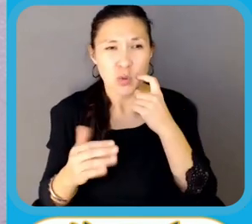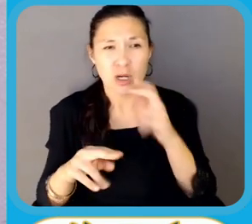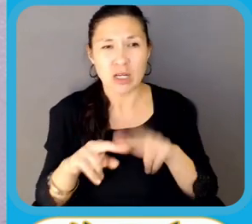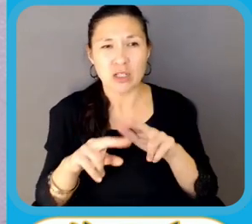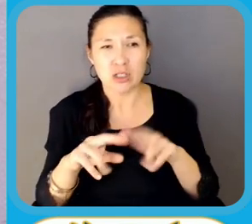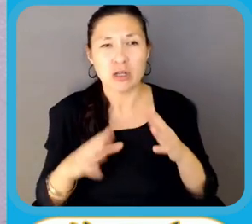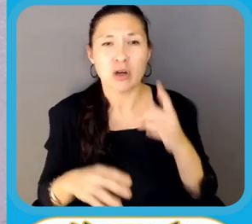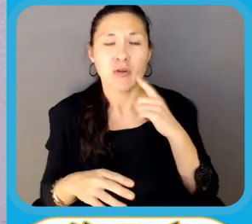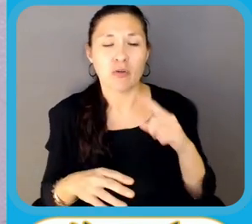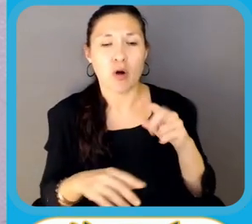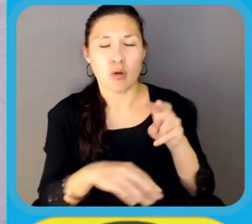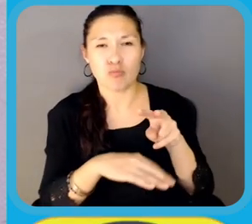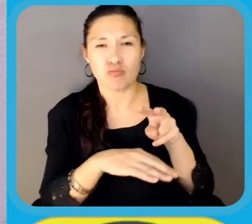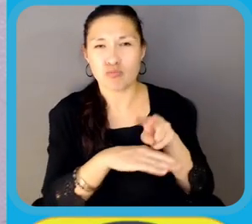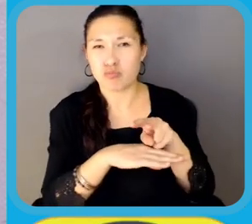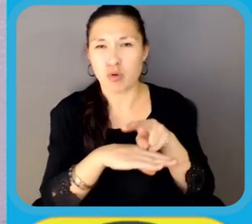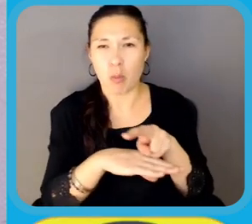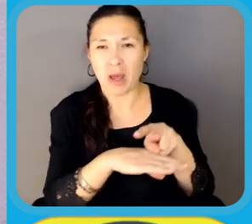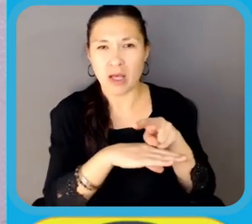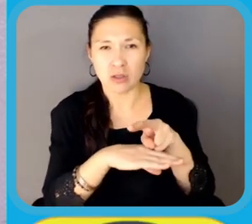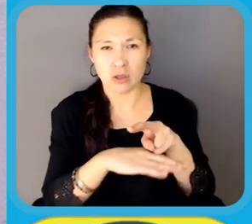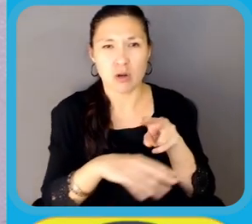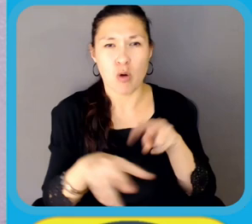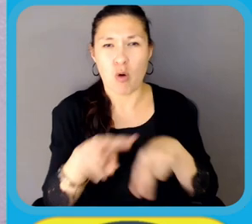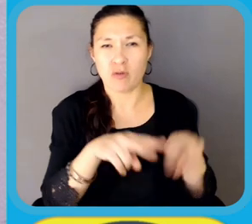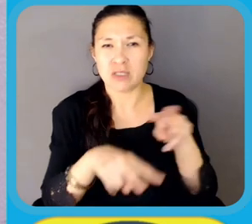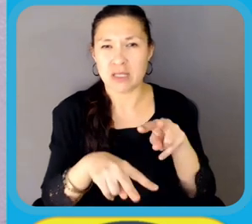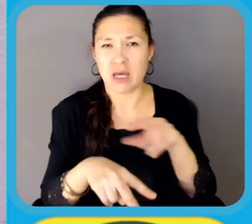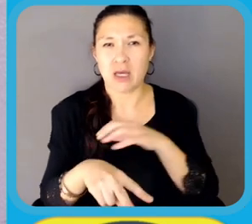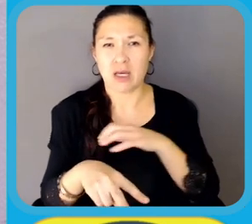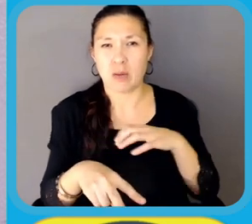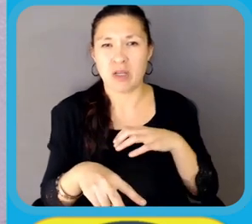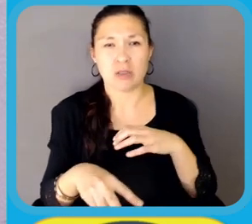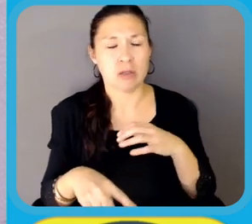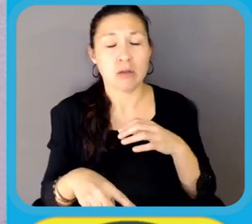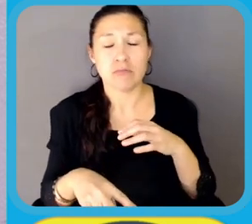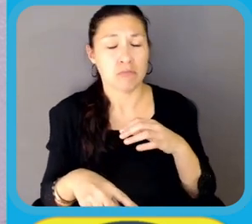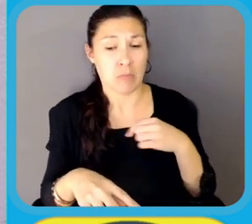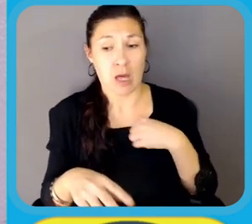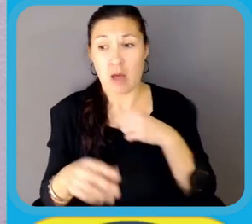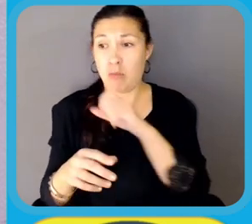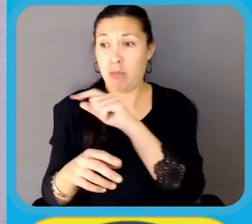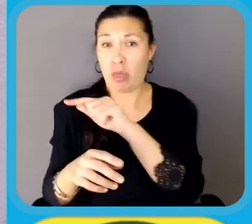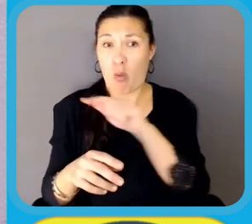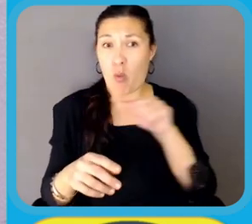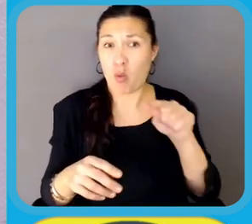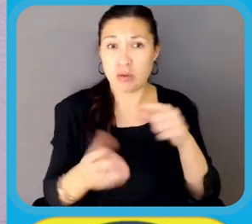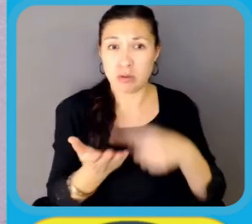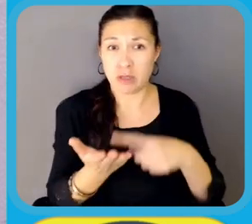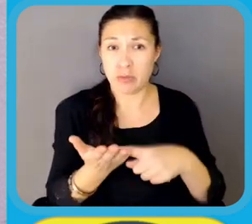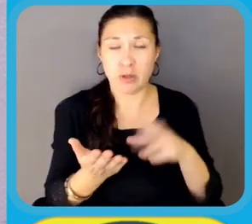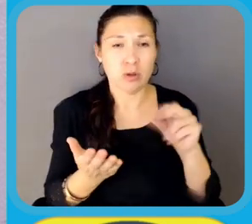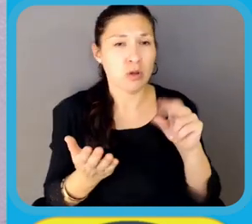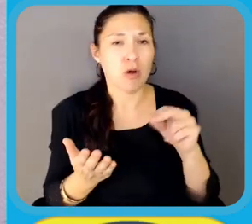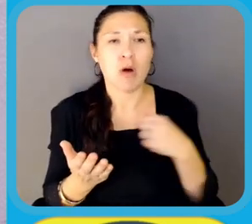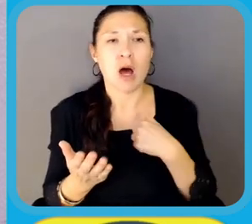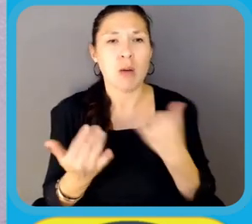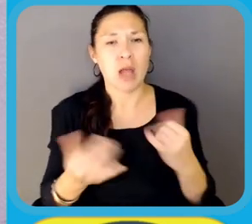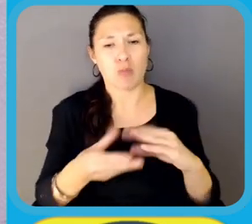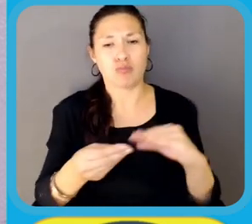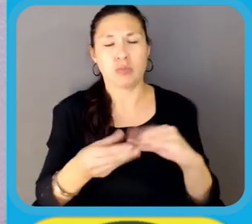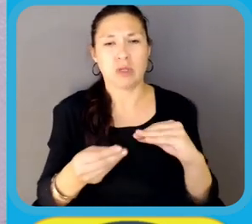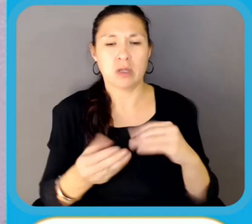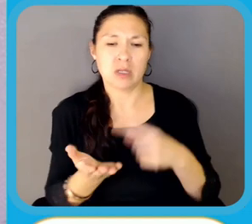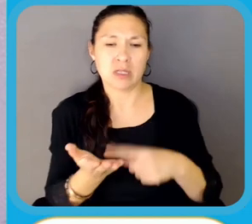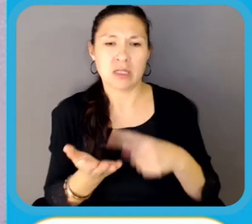Commission. However, I'm not here to talk to you about that. I'm here to testify about a time in my life when what preceded my